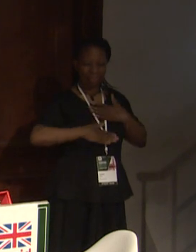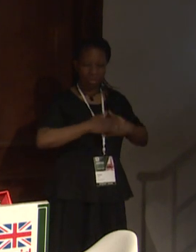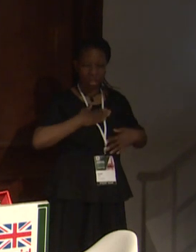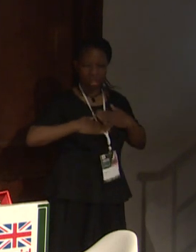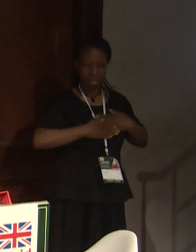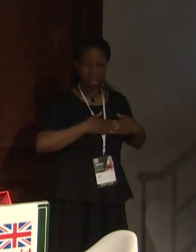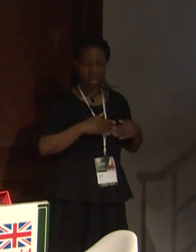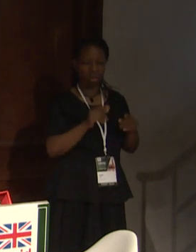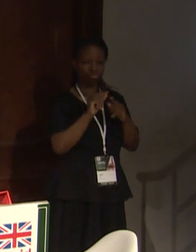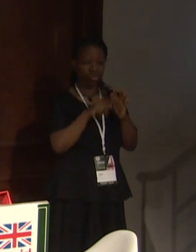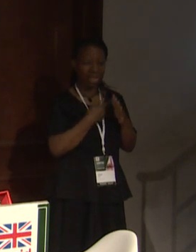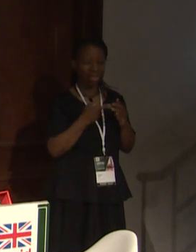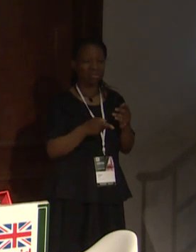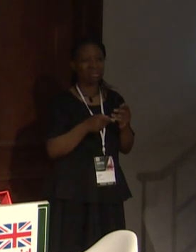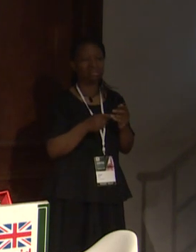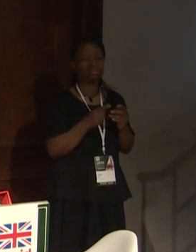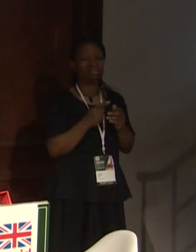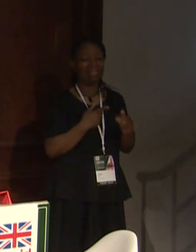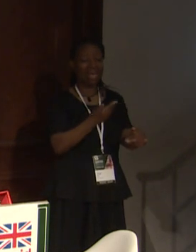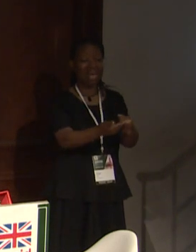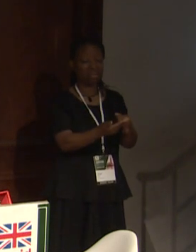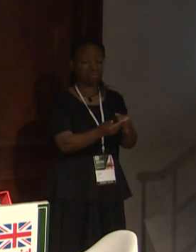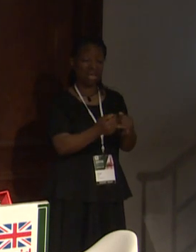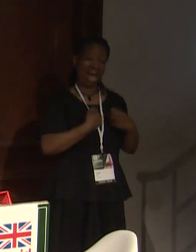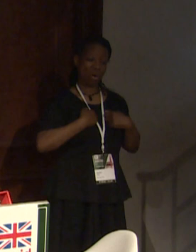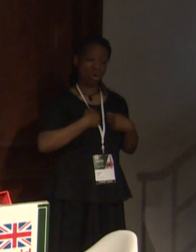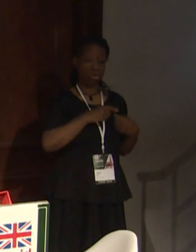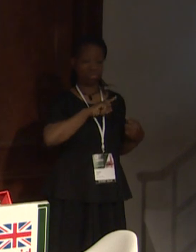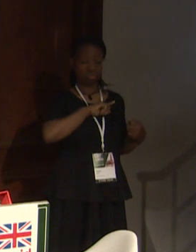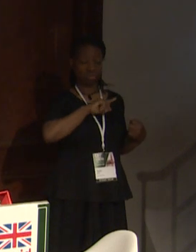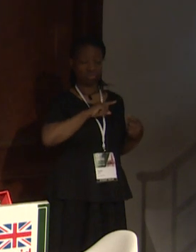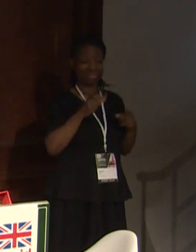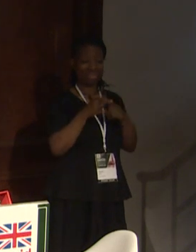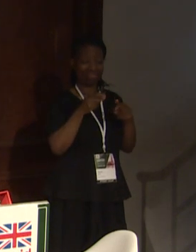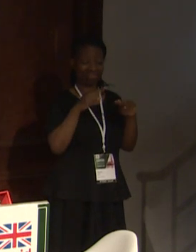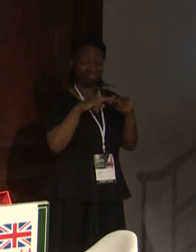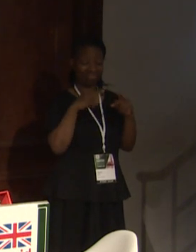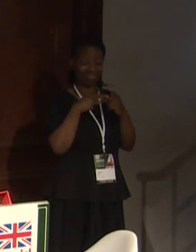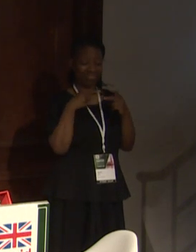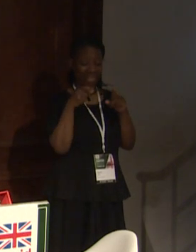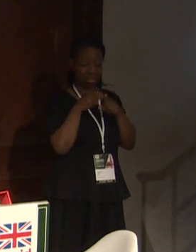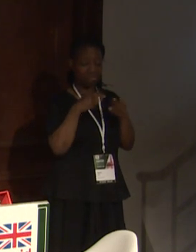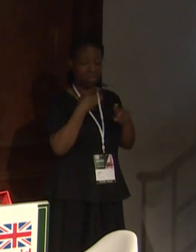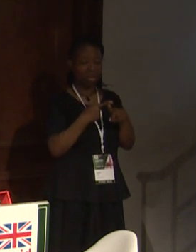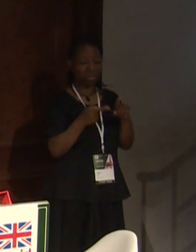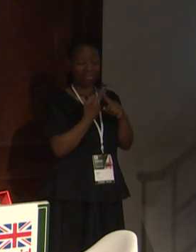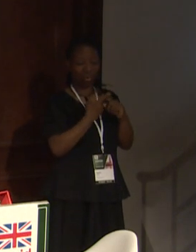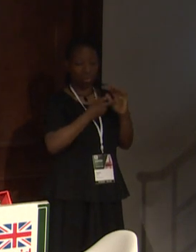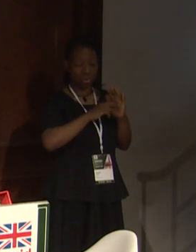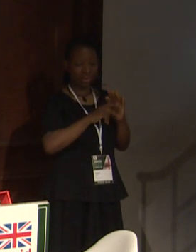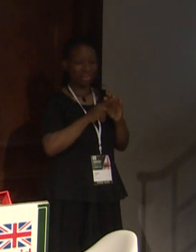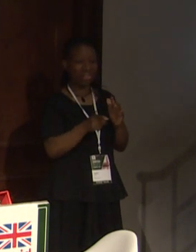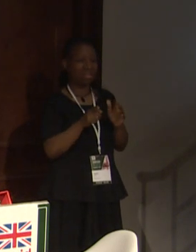end, the only purpose of DFID, right, the only purpose of many of the organizations we represent today, is a moral